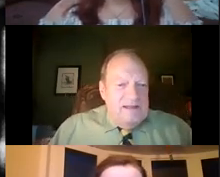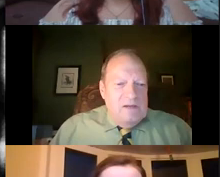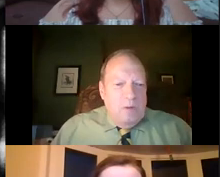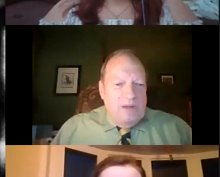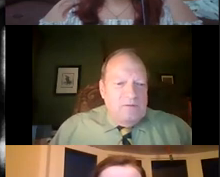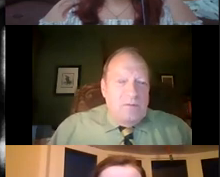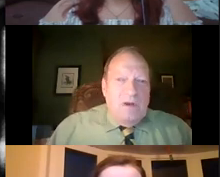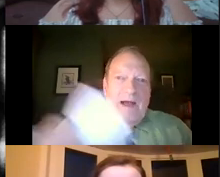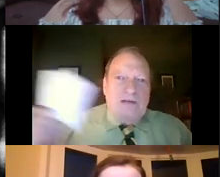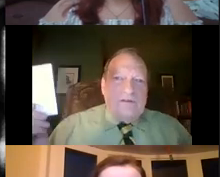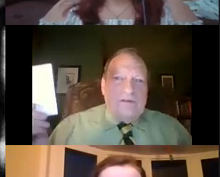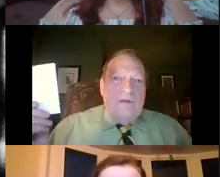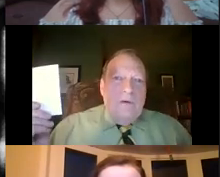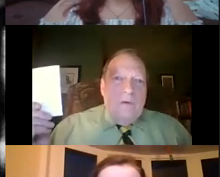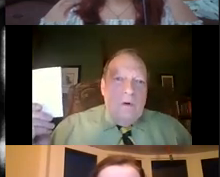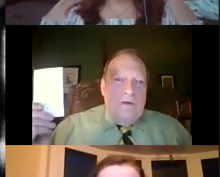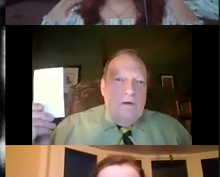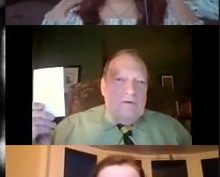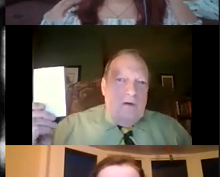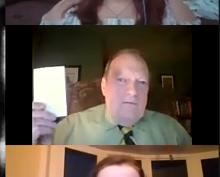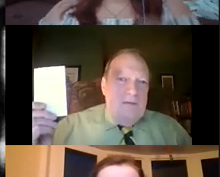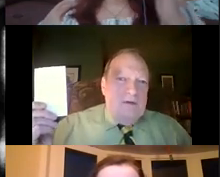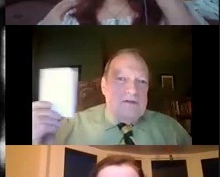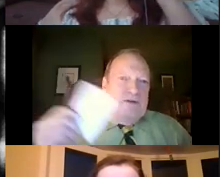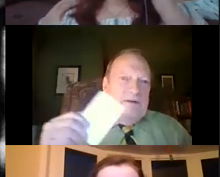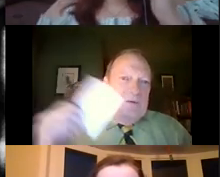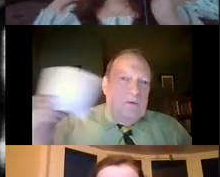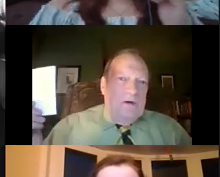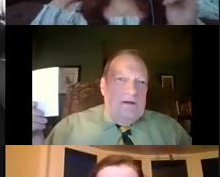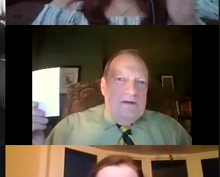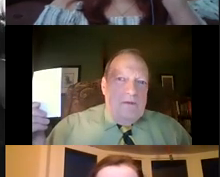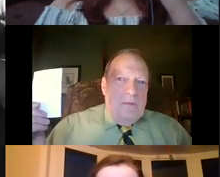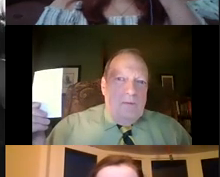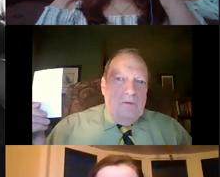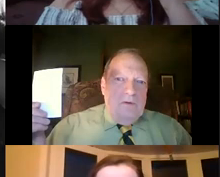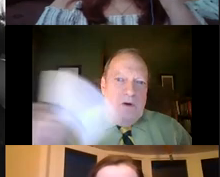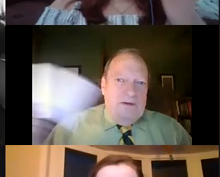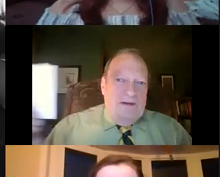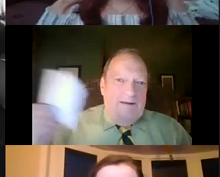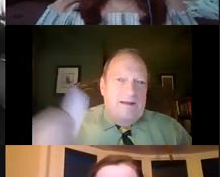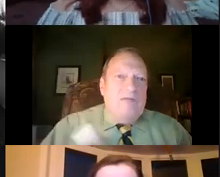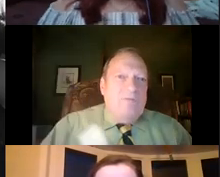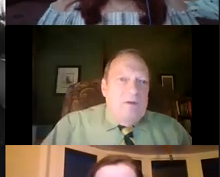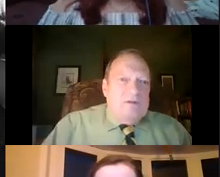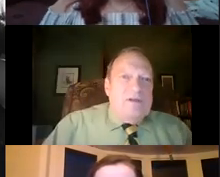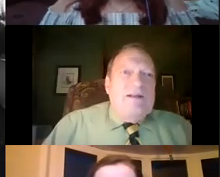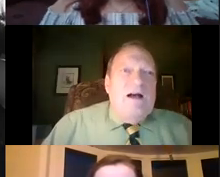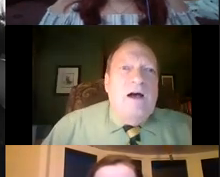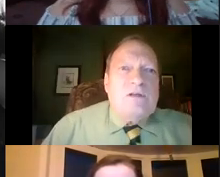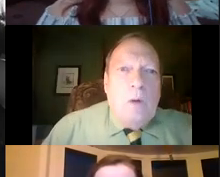and decompress from class. Or there was our famous, or some people would call it